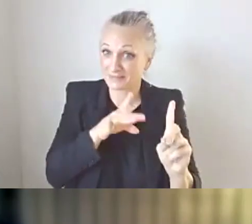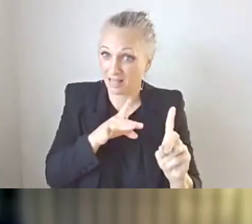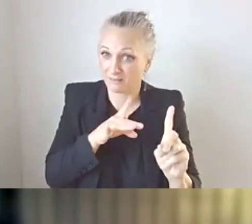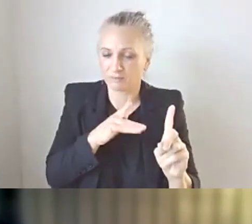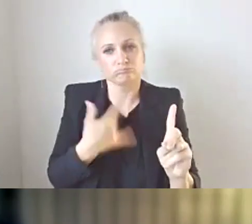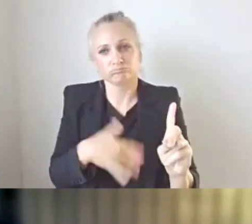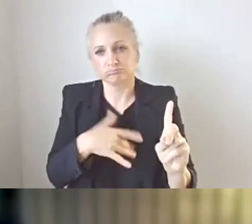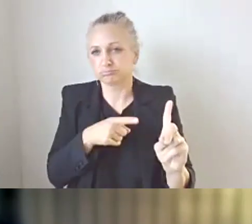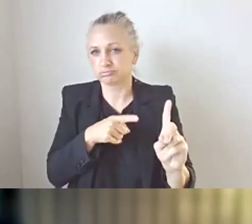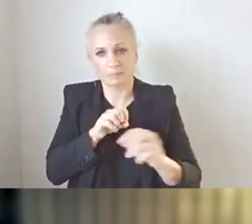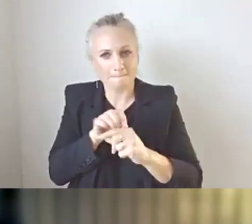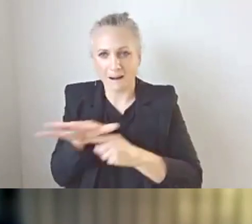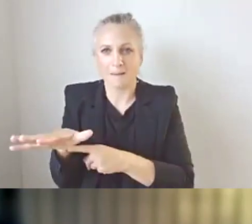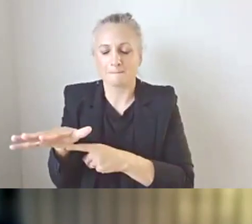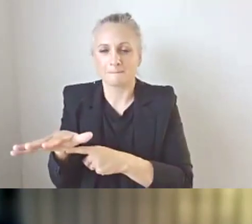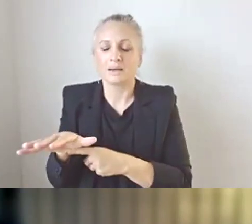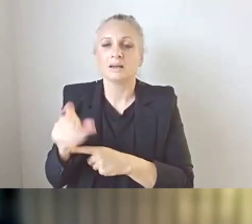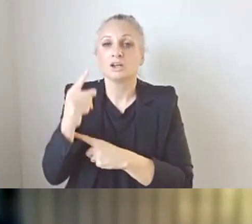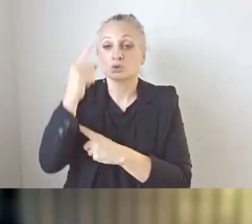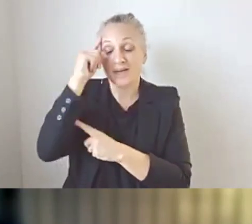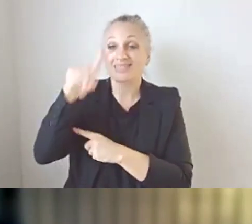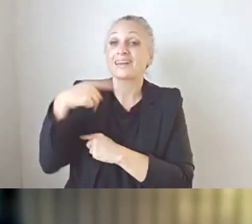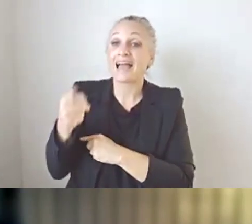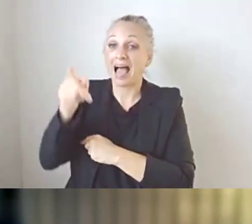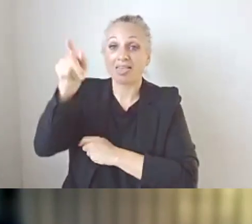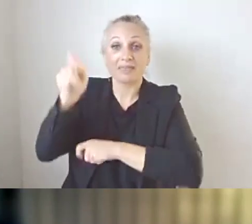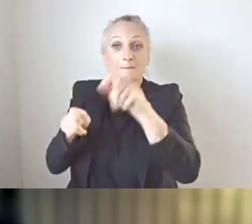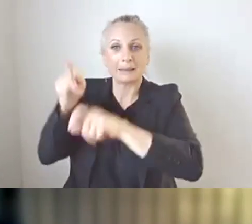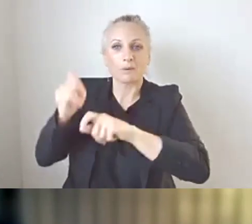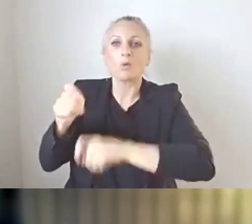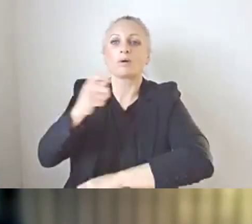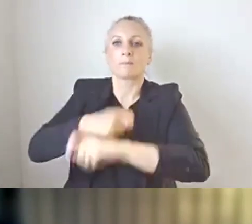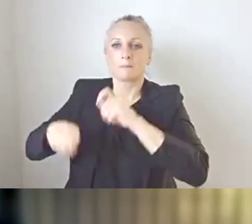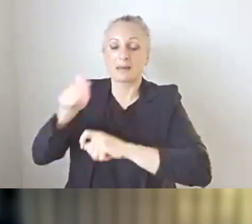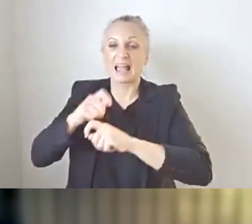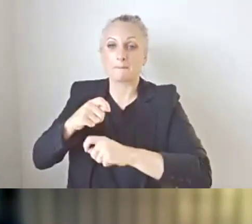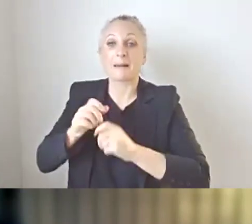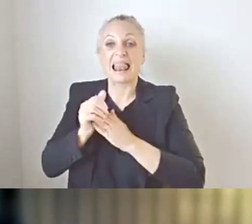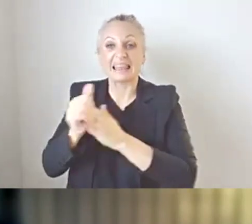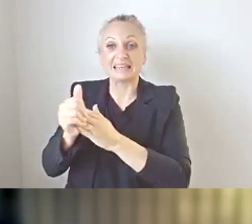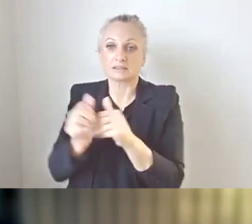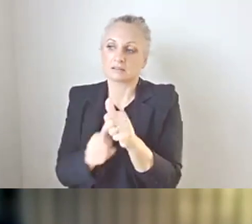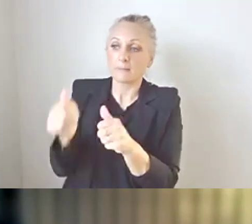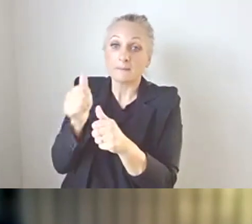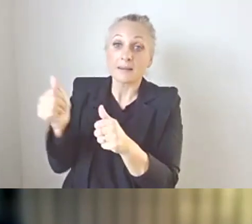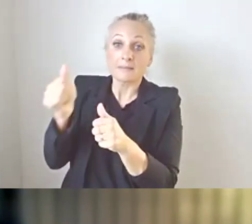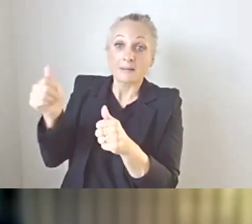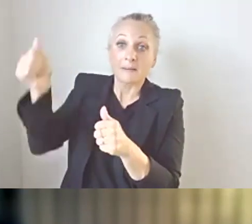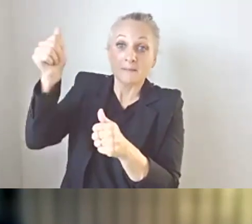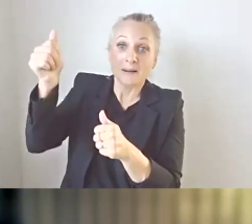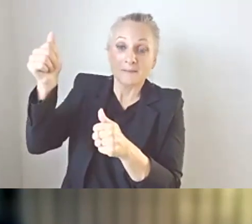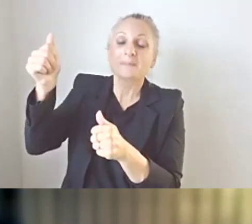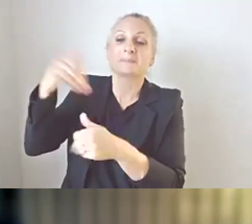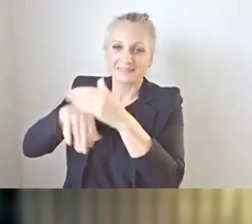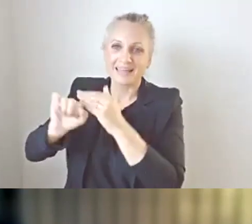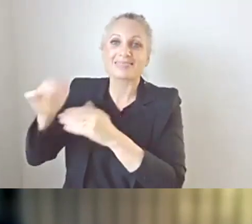leadership roles, we can also start making the changes in the places that we work. So, as I'm moving